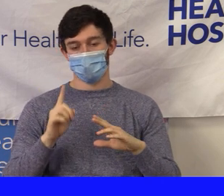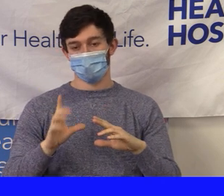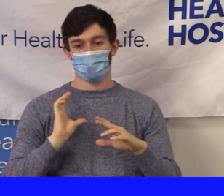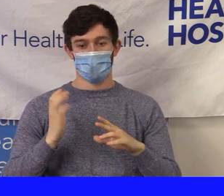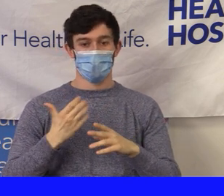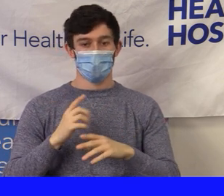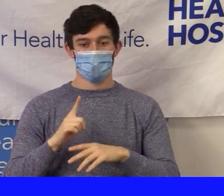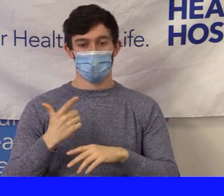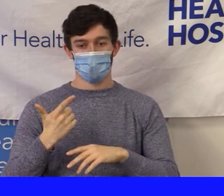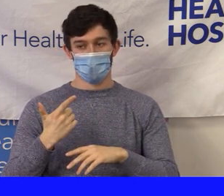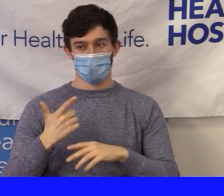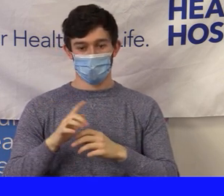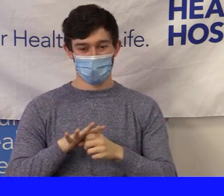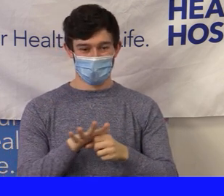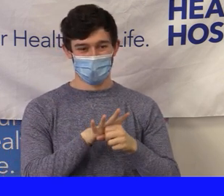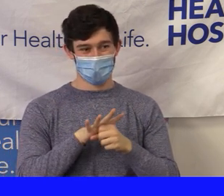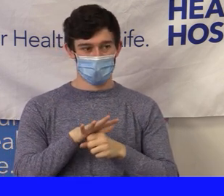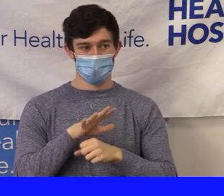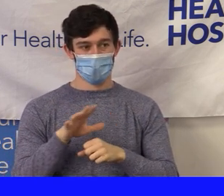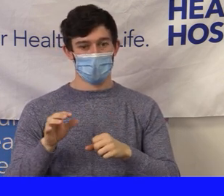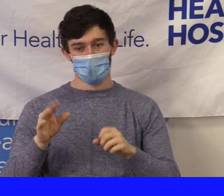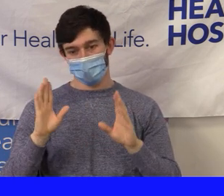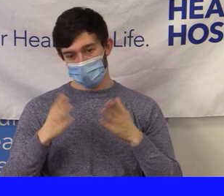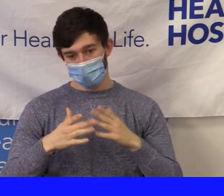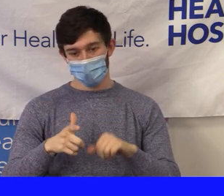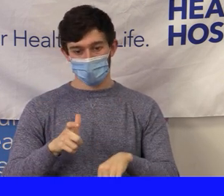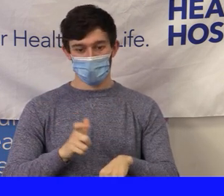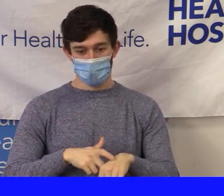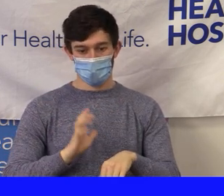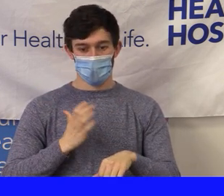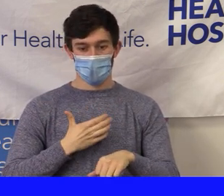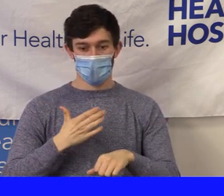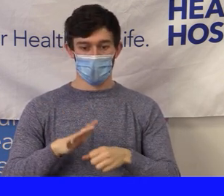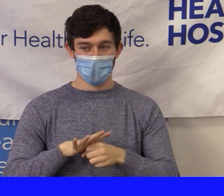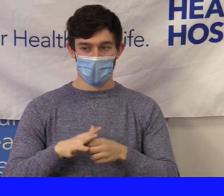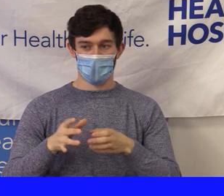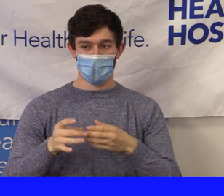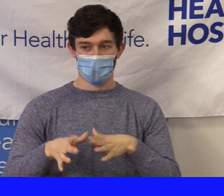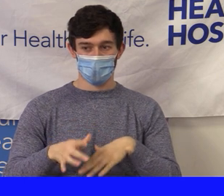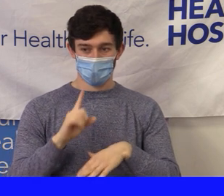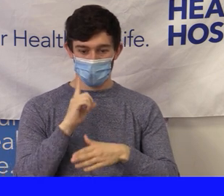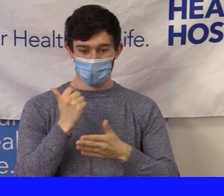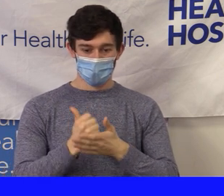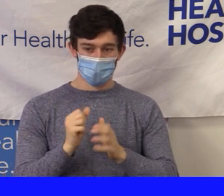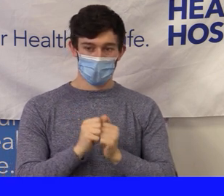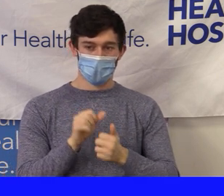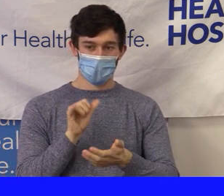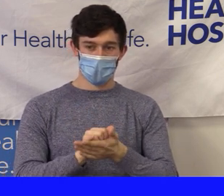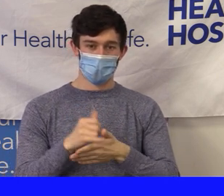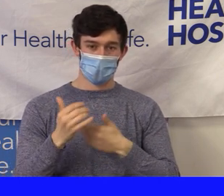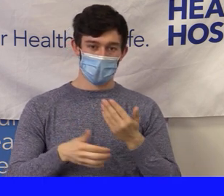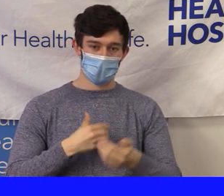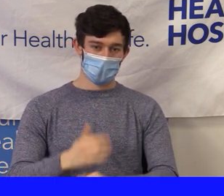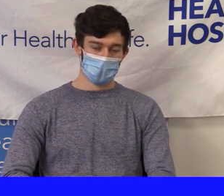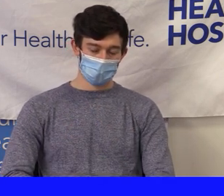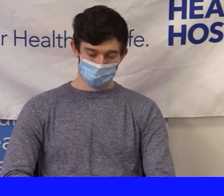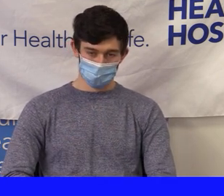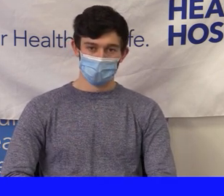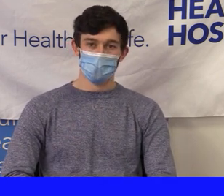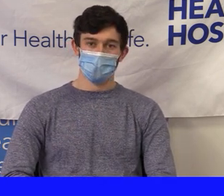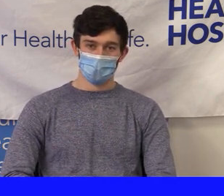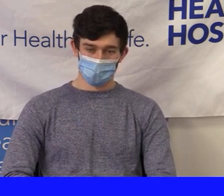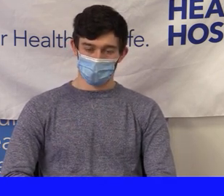our 21 facilities and dedicated time by our facility leaders to assist in the process. We